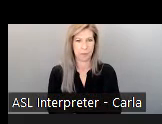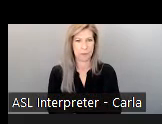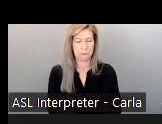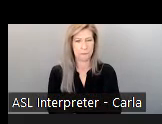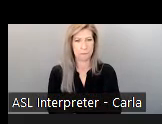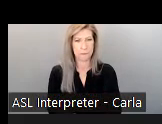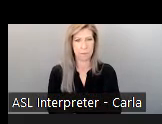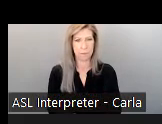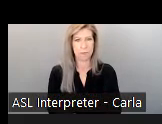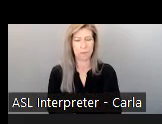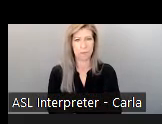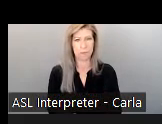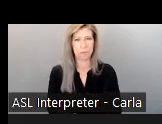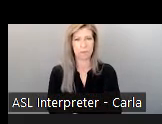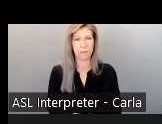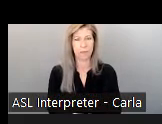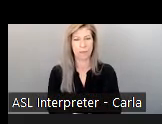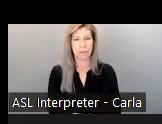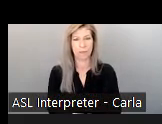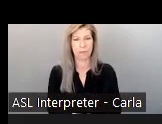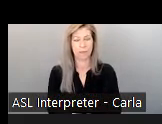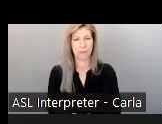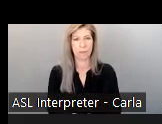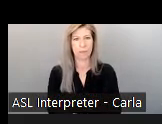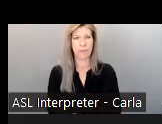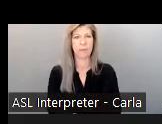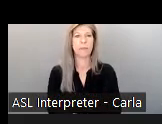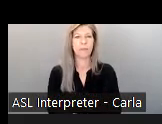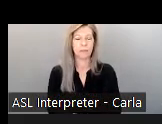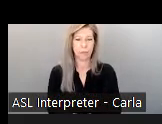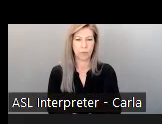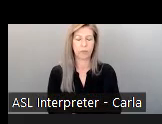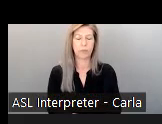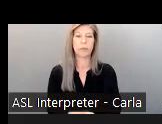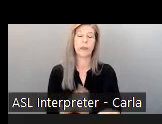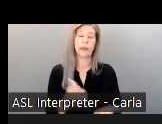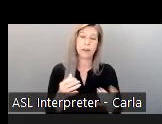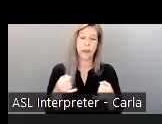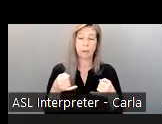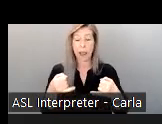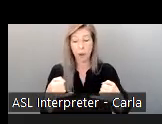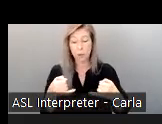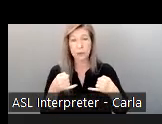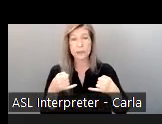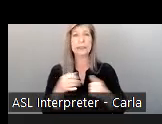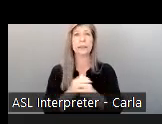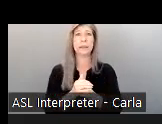I also really like to think of, when we're talking about boundaries and being in the